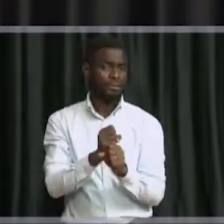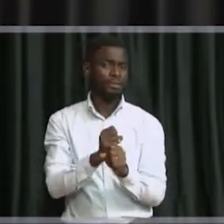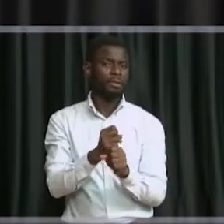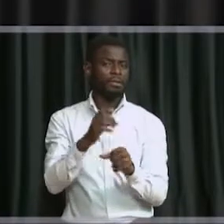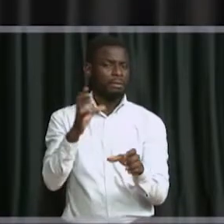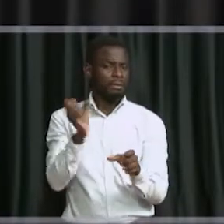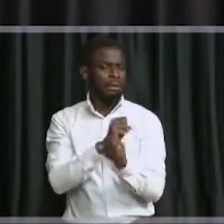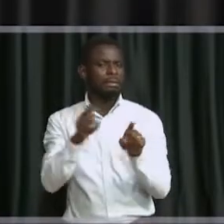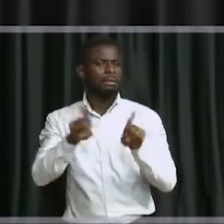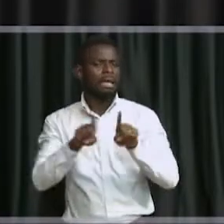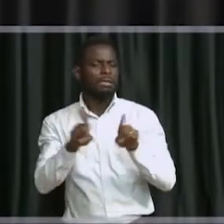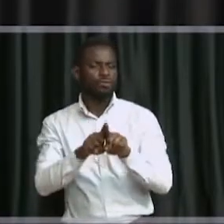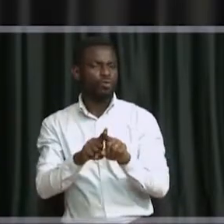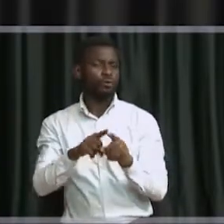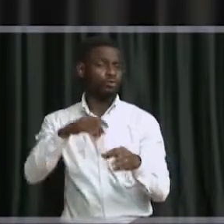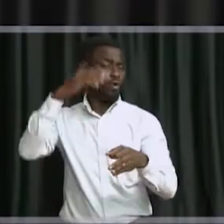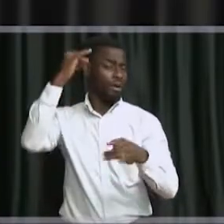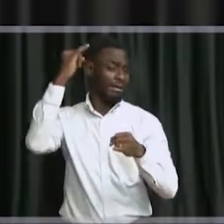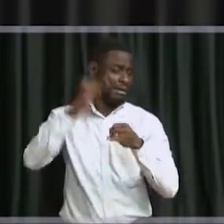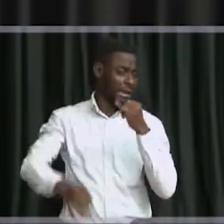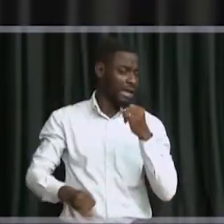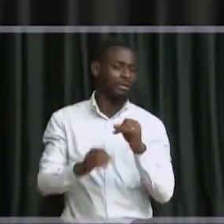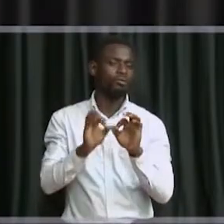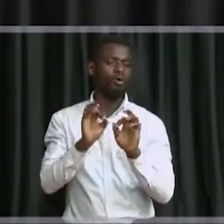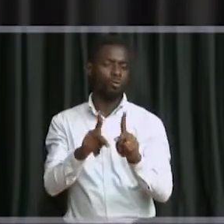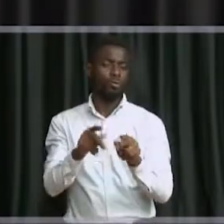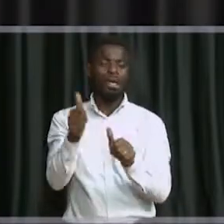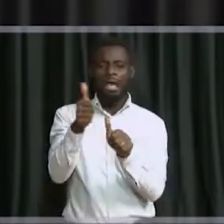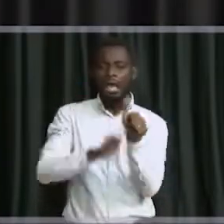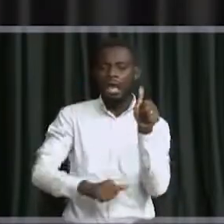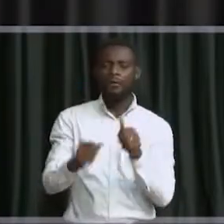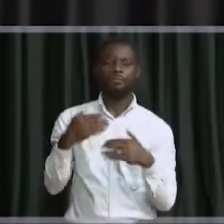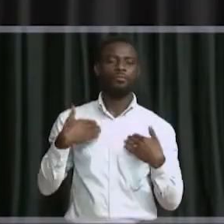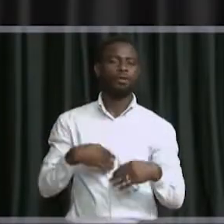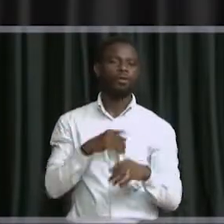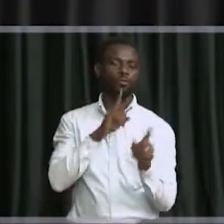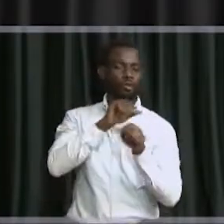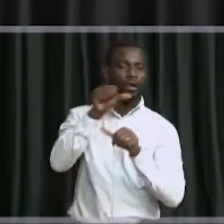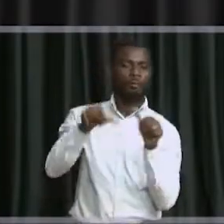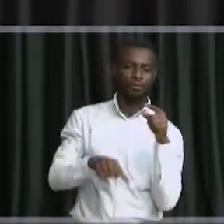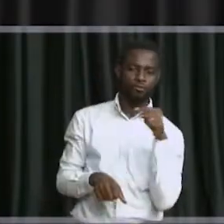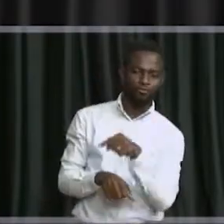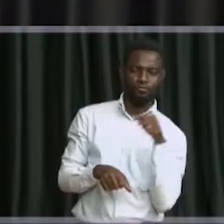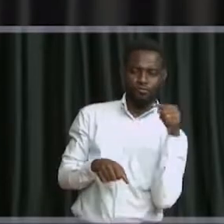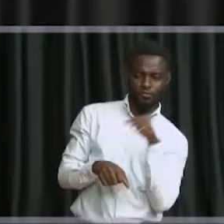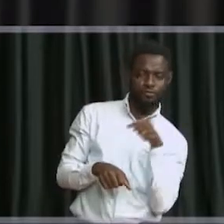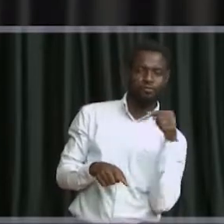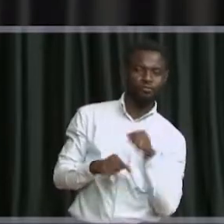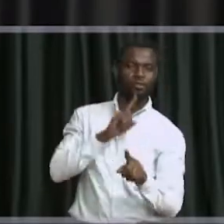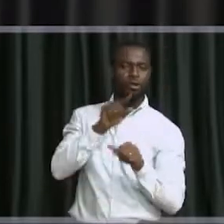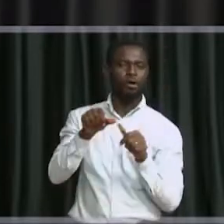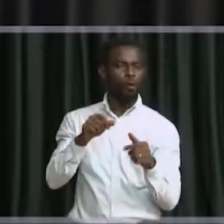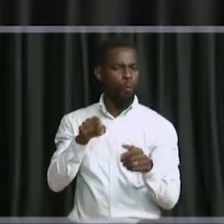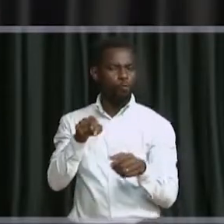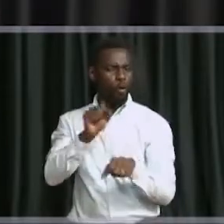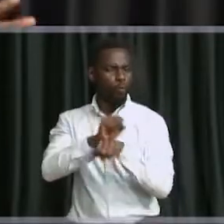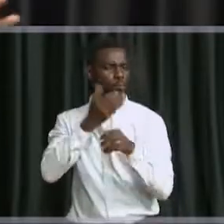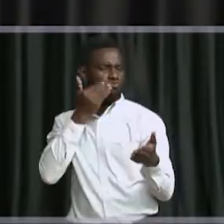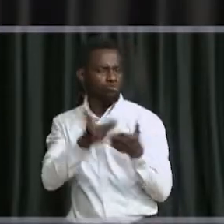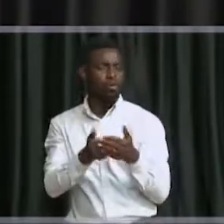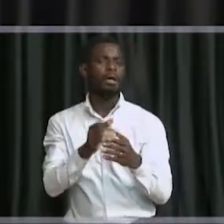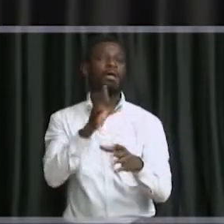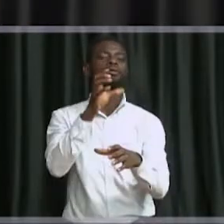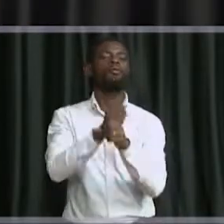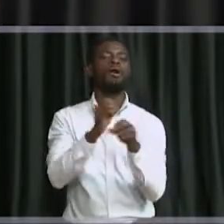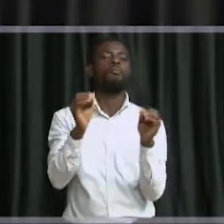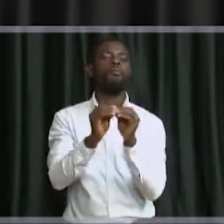wun sake ni wiyasee ubiya bekan sempafa hon amam fobe chile wajuma pao ye na obinyya kustomer